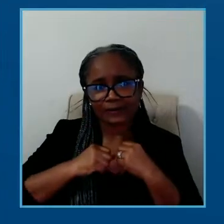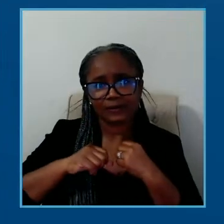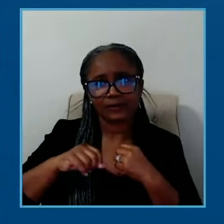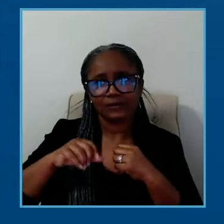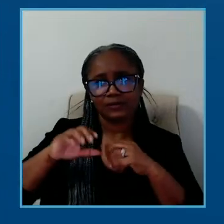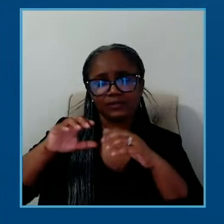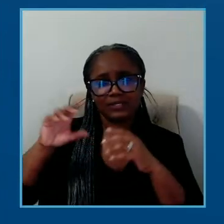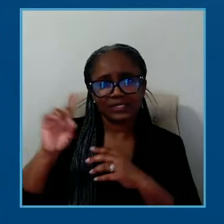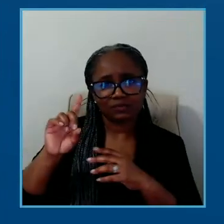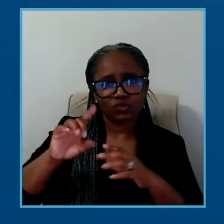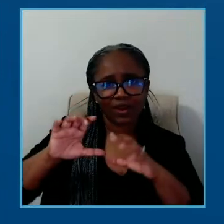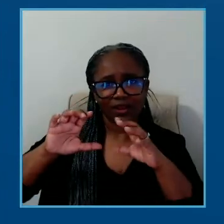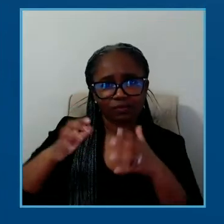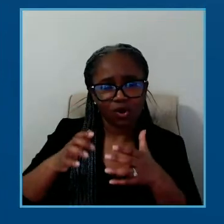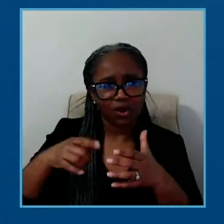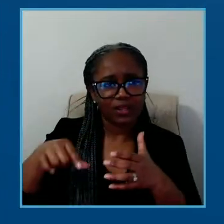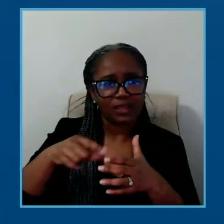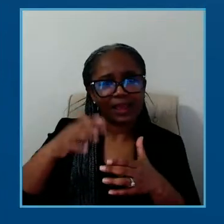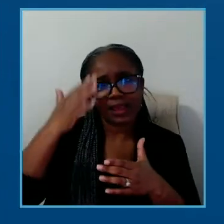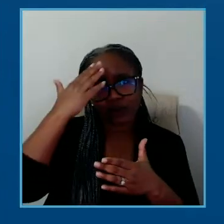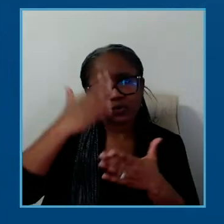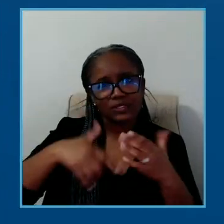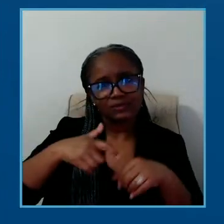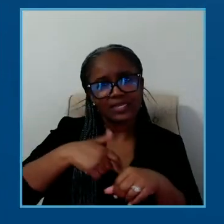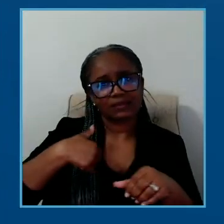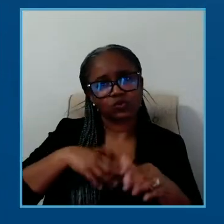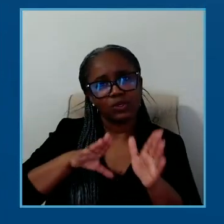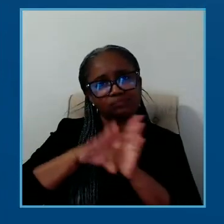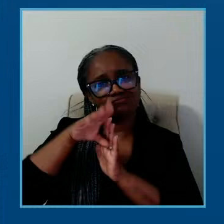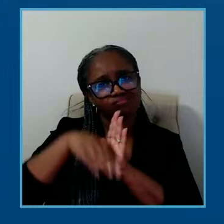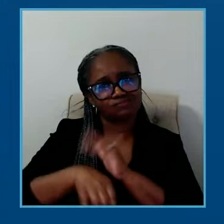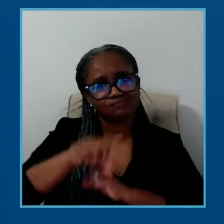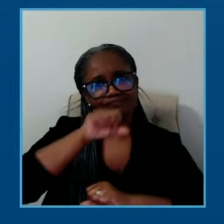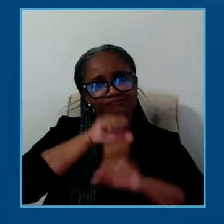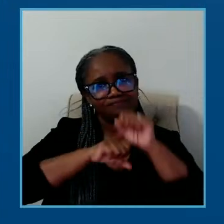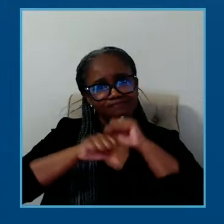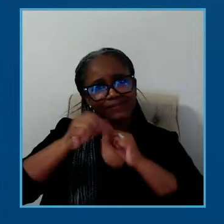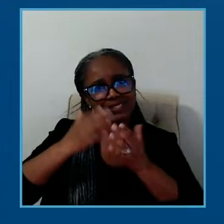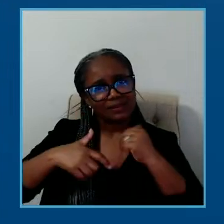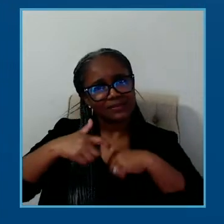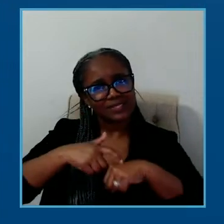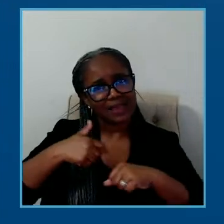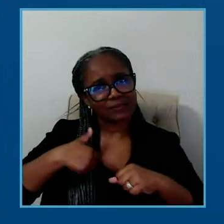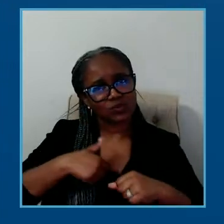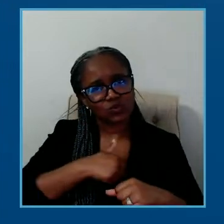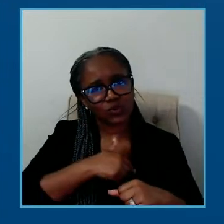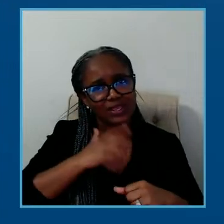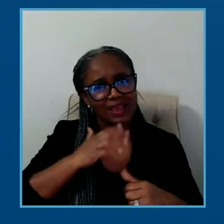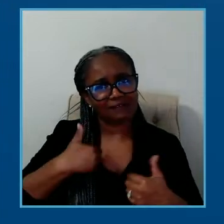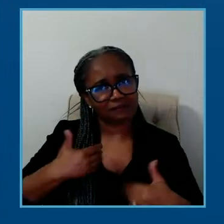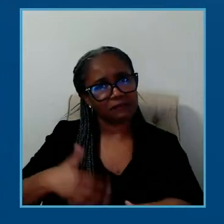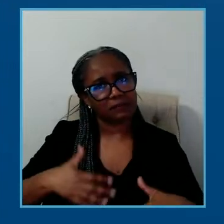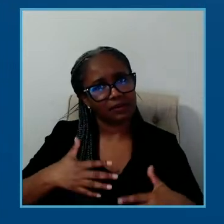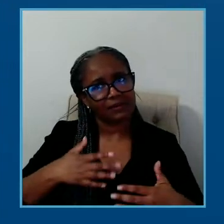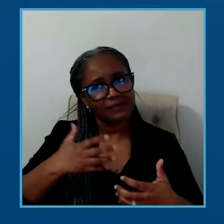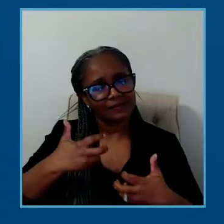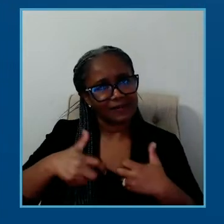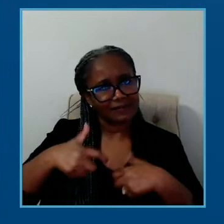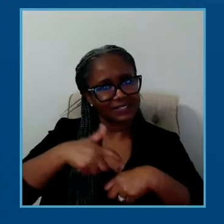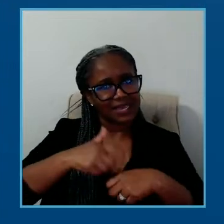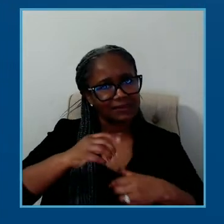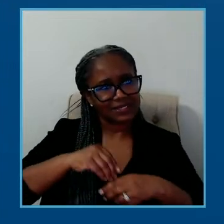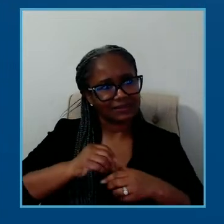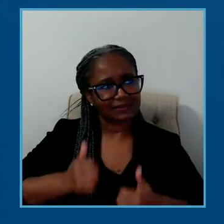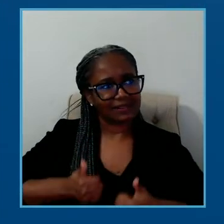like, but we're all one family. I appreciate everybody's voice, and I hope everybody felt like they had an appropriate opportunity to